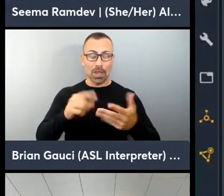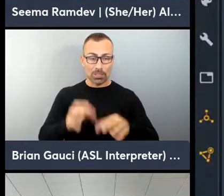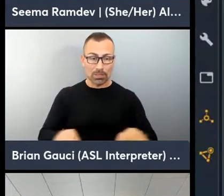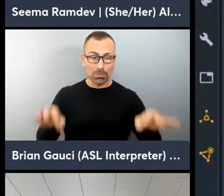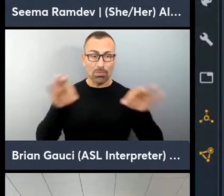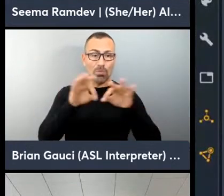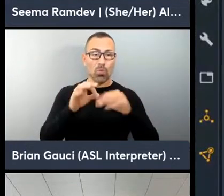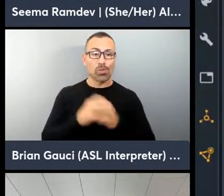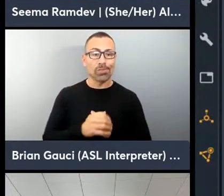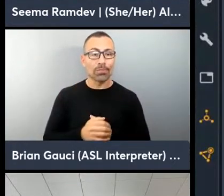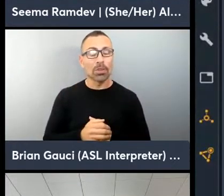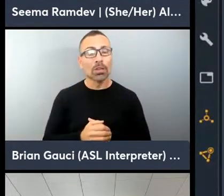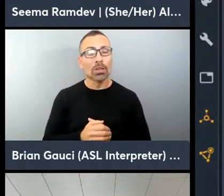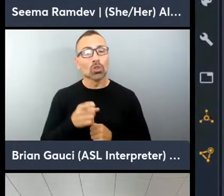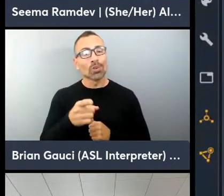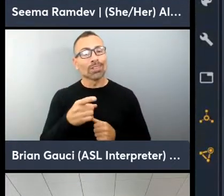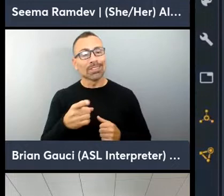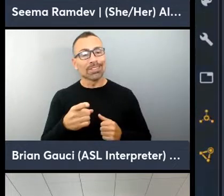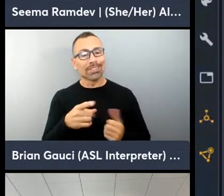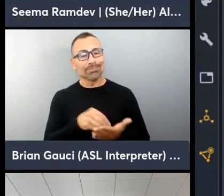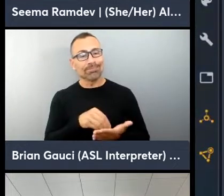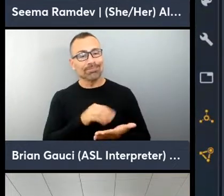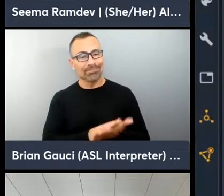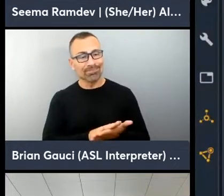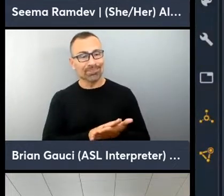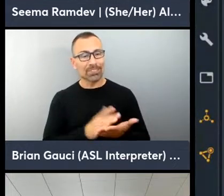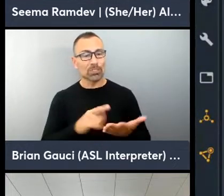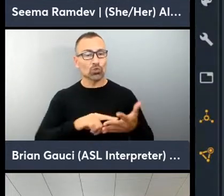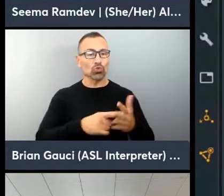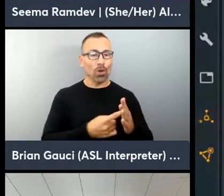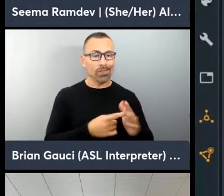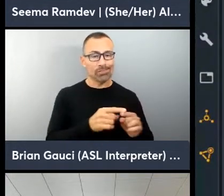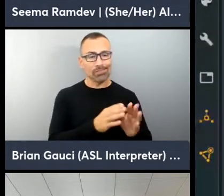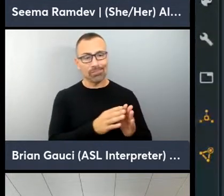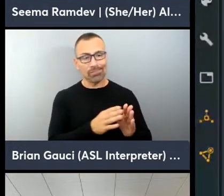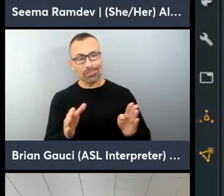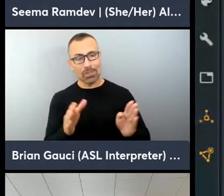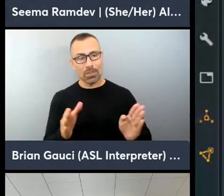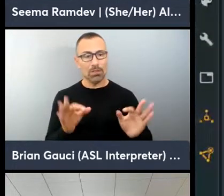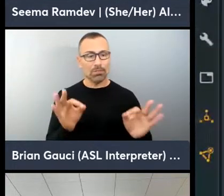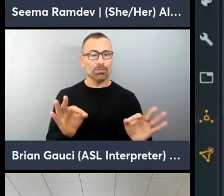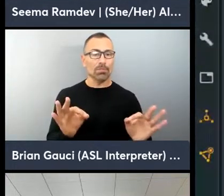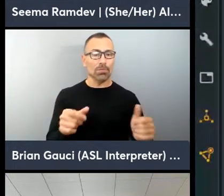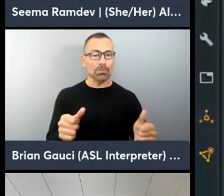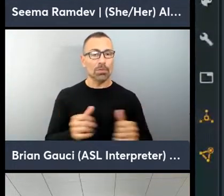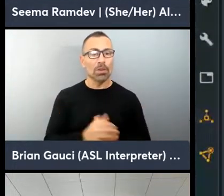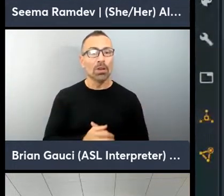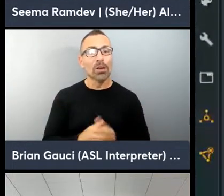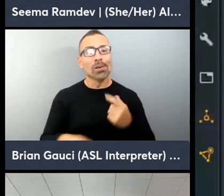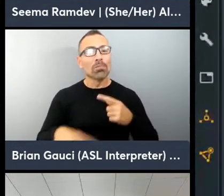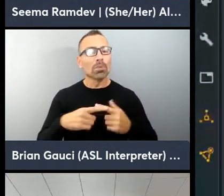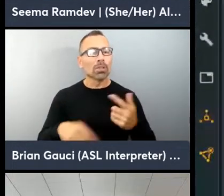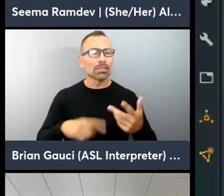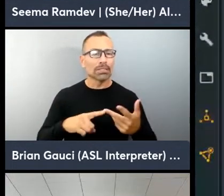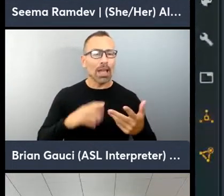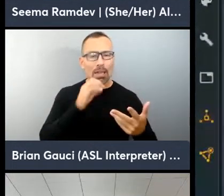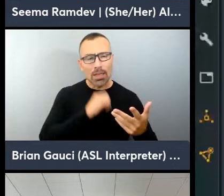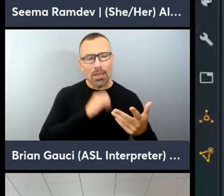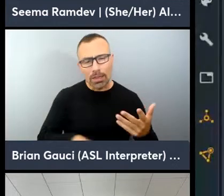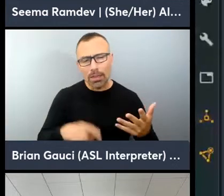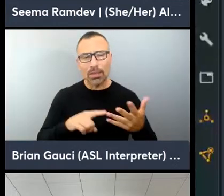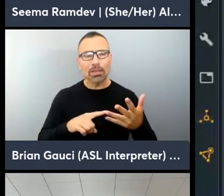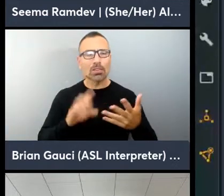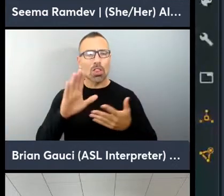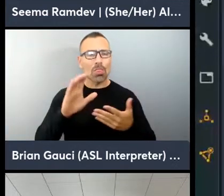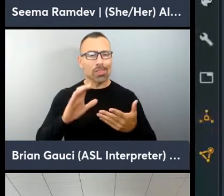record valid as of? And then other data associated with them, age, how active they've been with Yeah, and I me. see